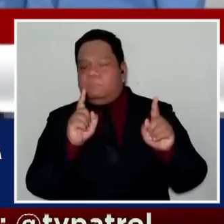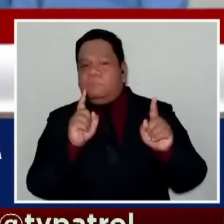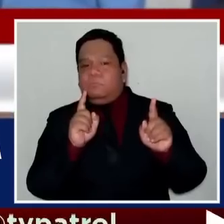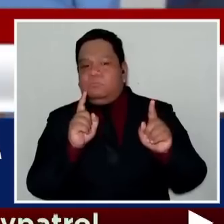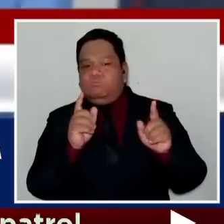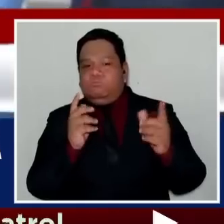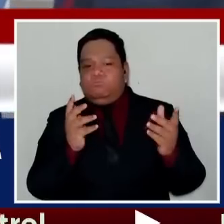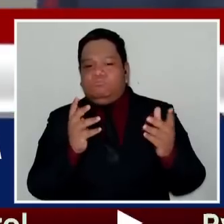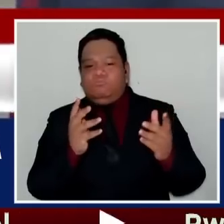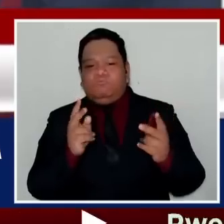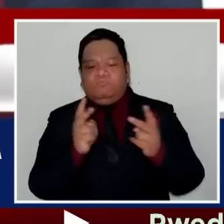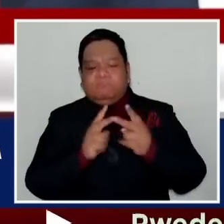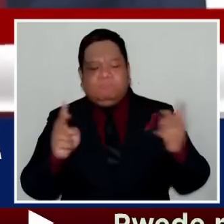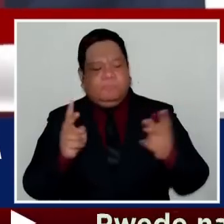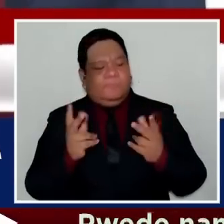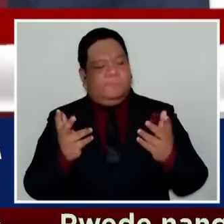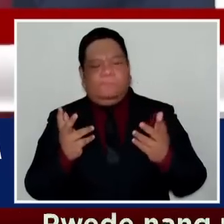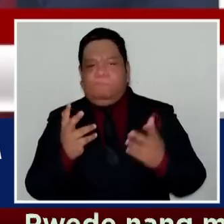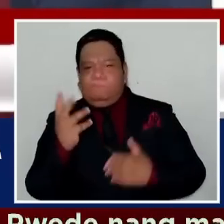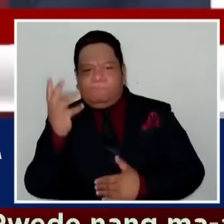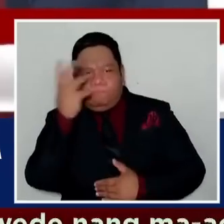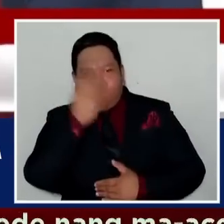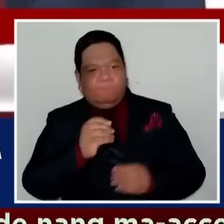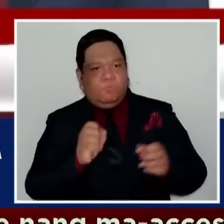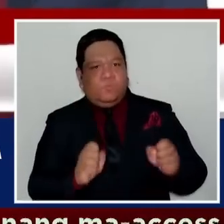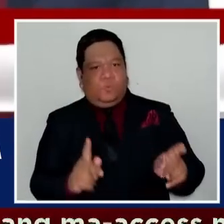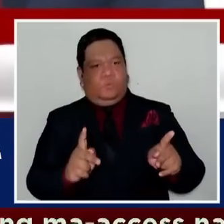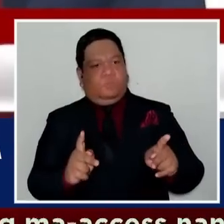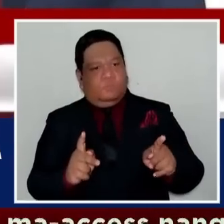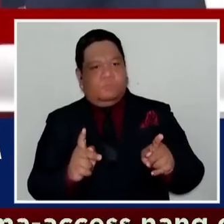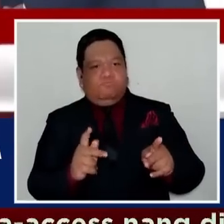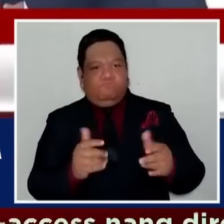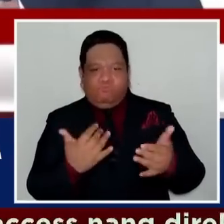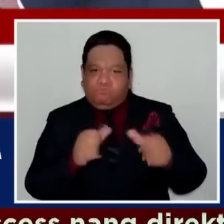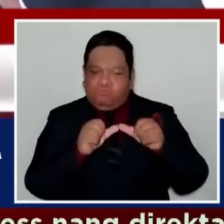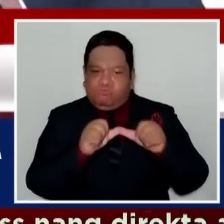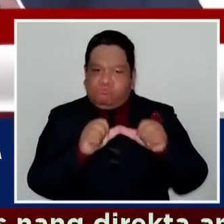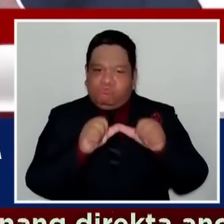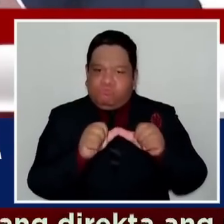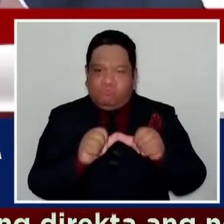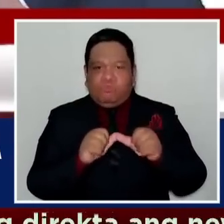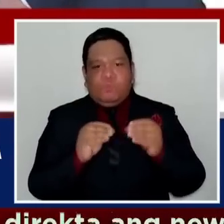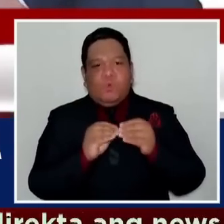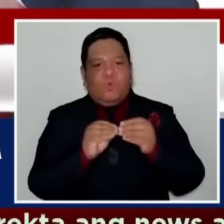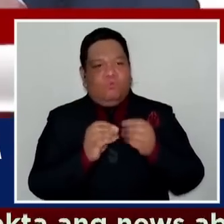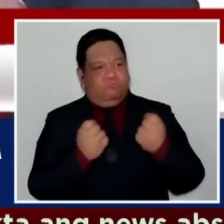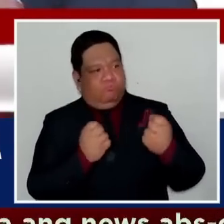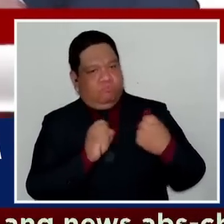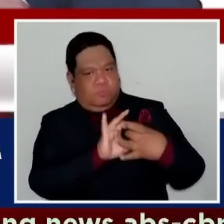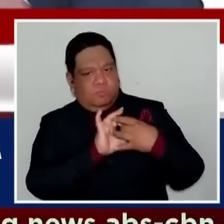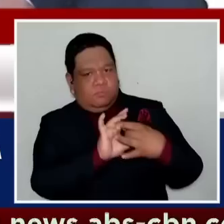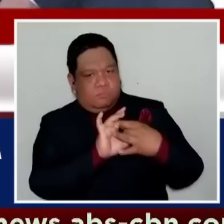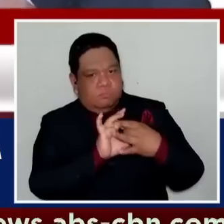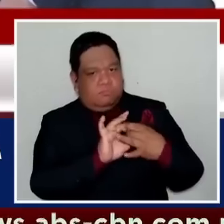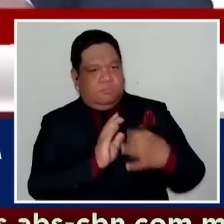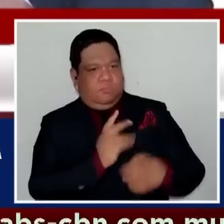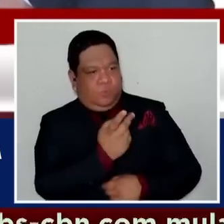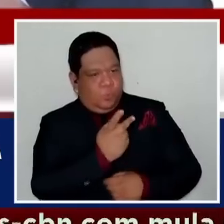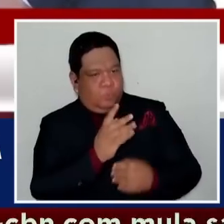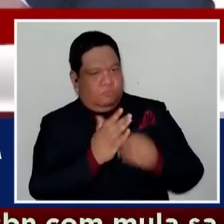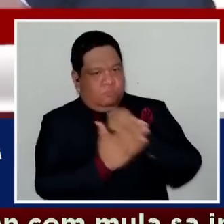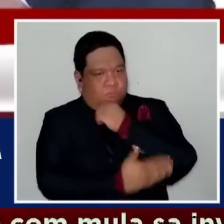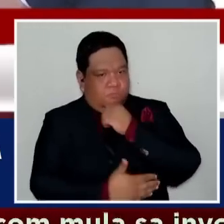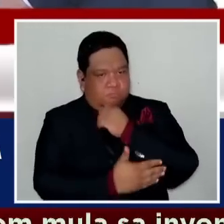very, very attractive opportunity to continue to strengthen the relationship between our two countries in the face, in